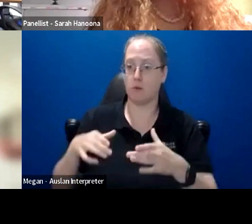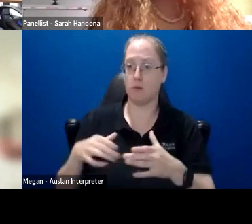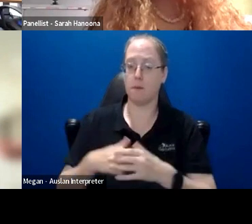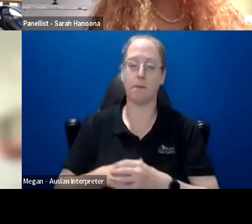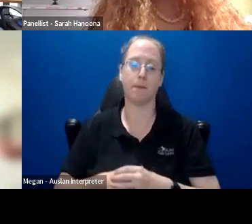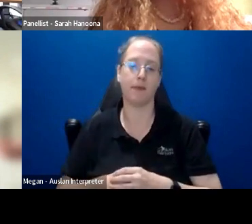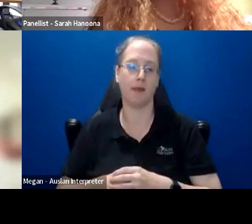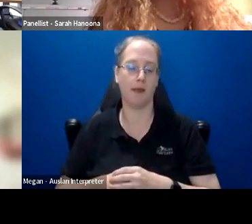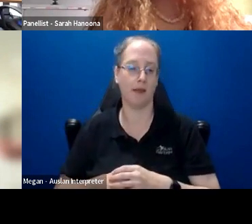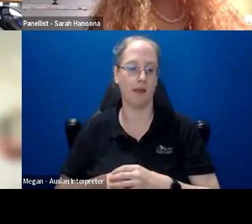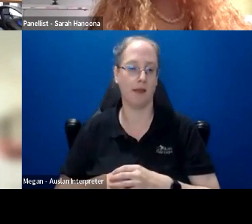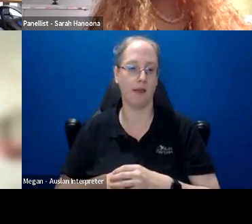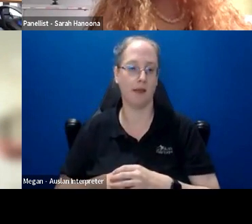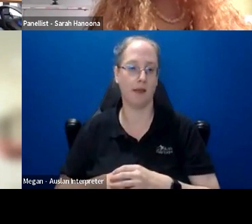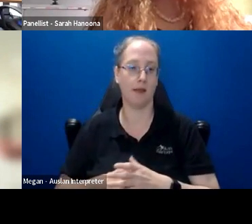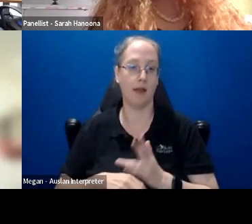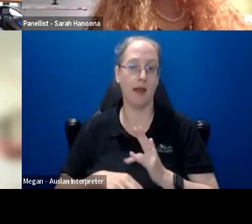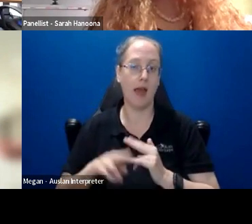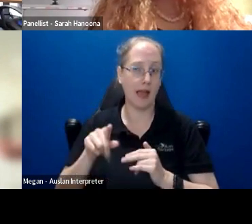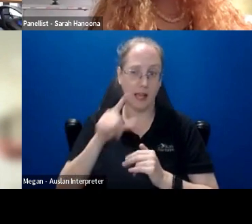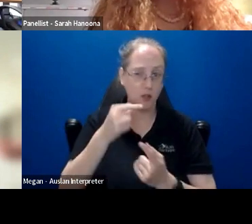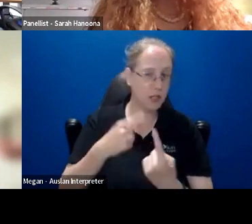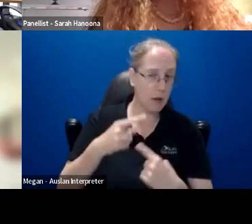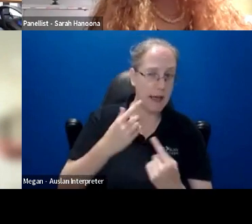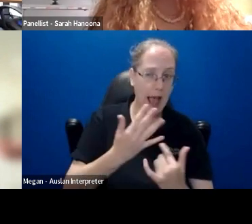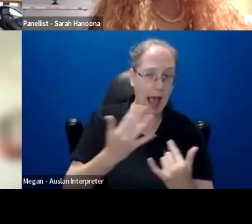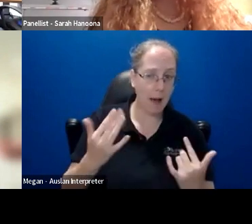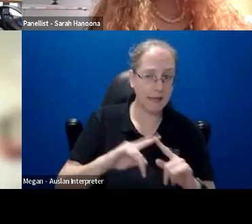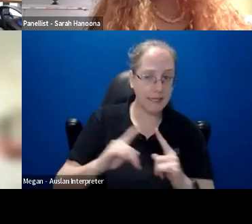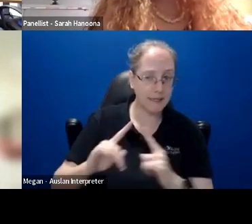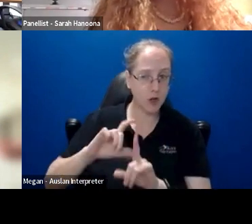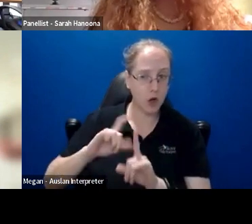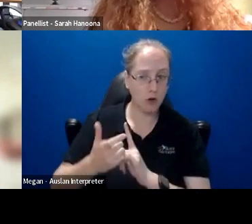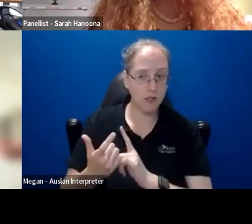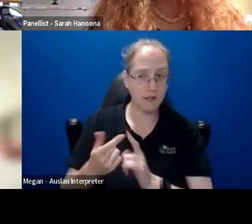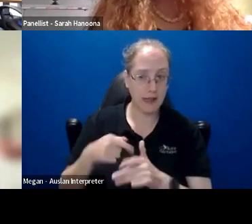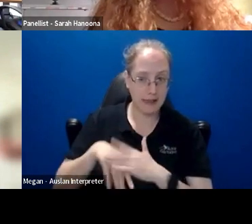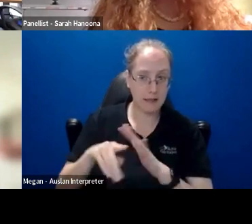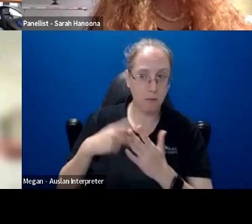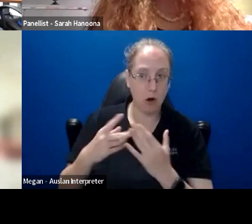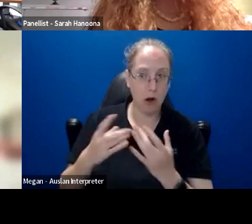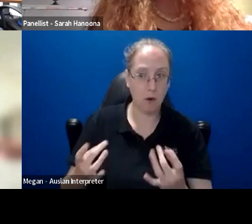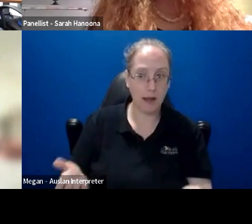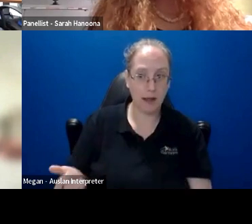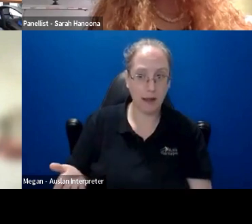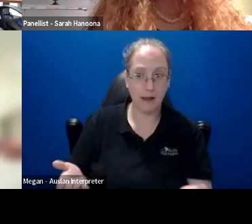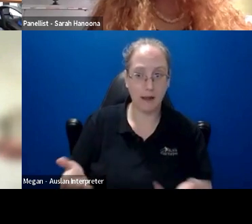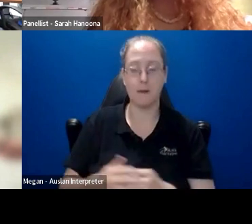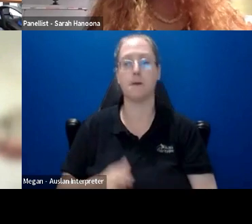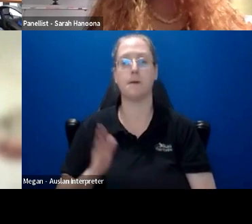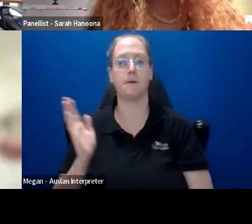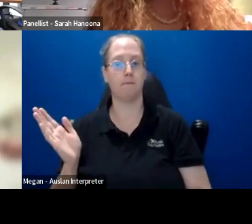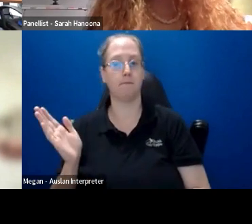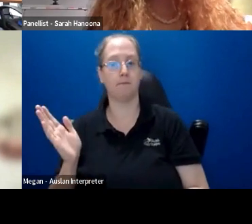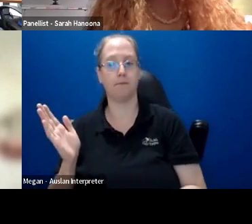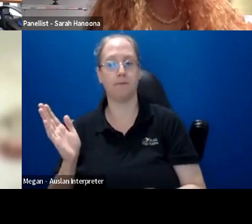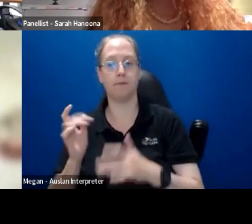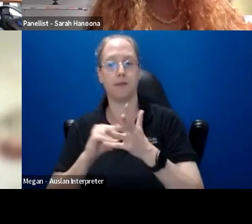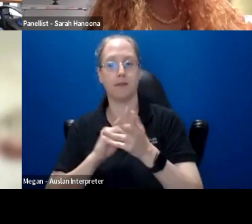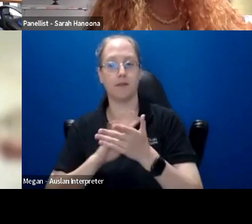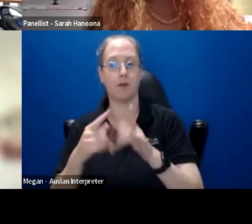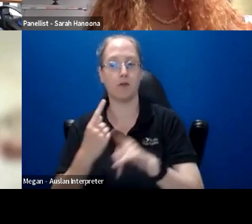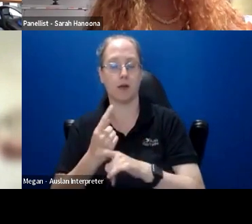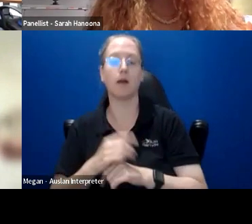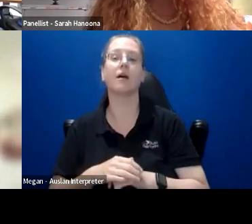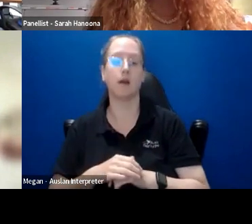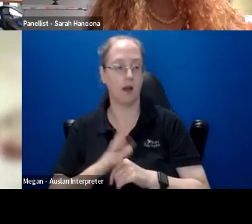if you know, can you share how many cultures are represented within this program? So when we are talking about cultures, it's important